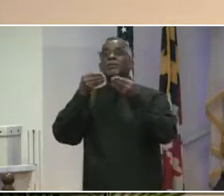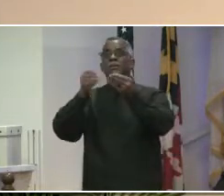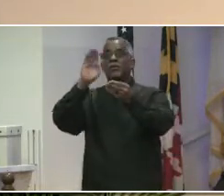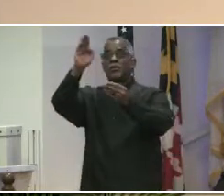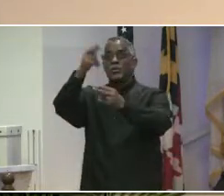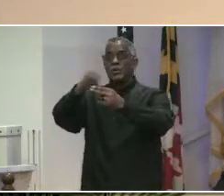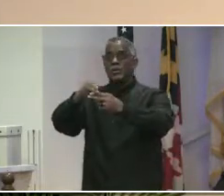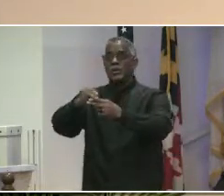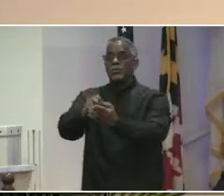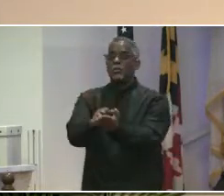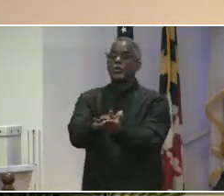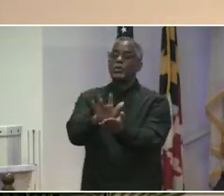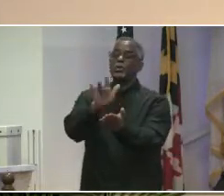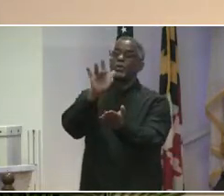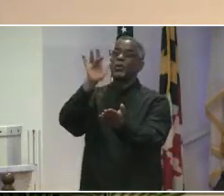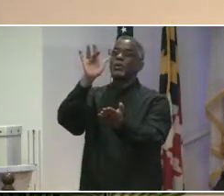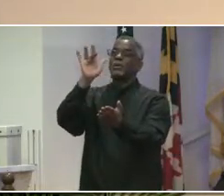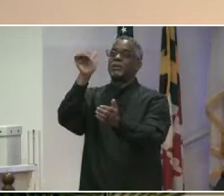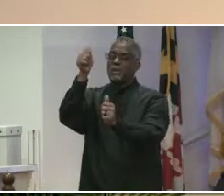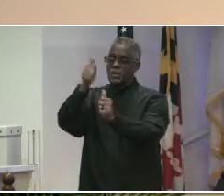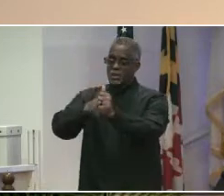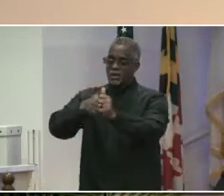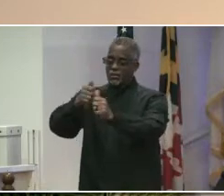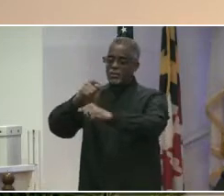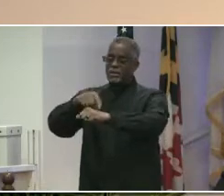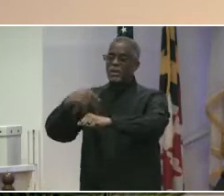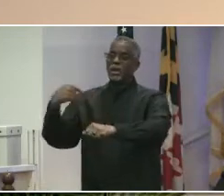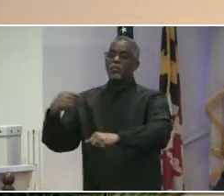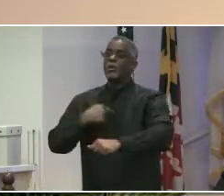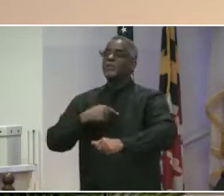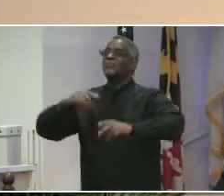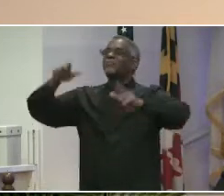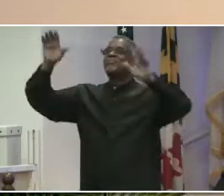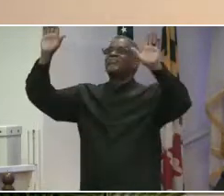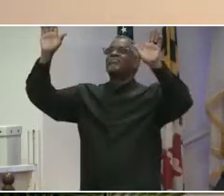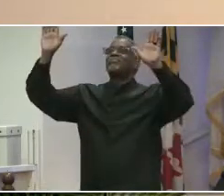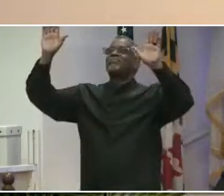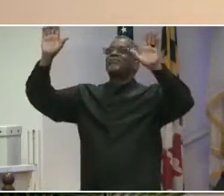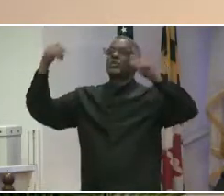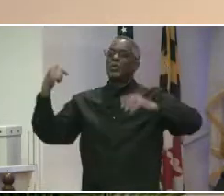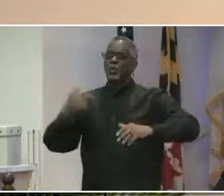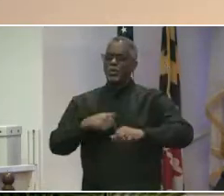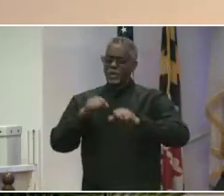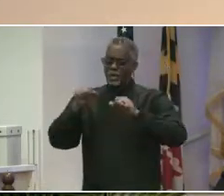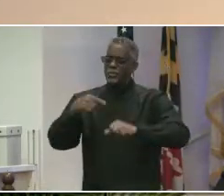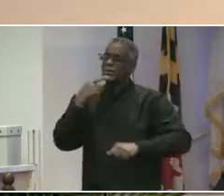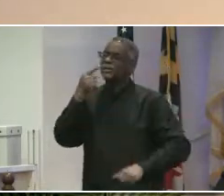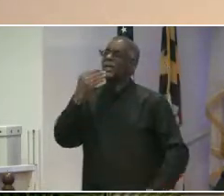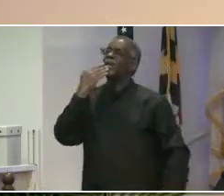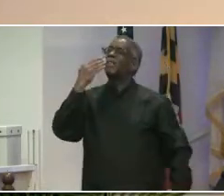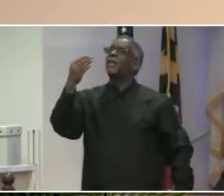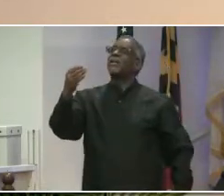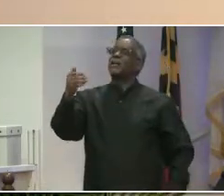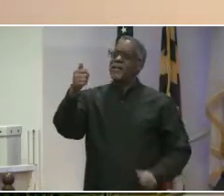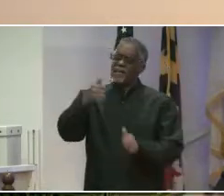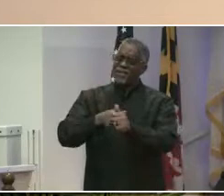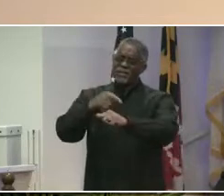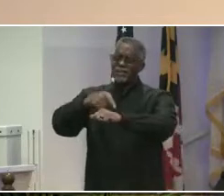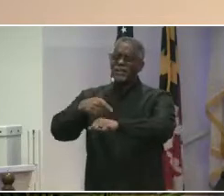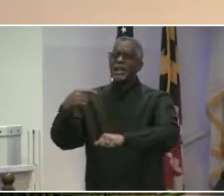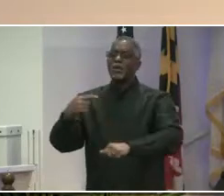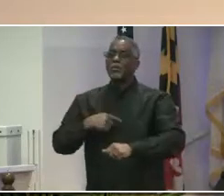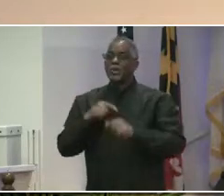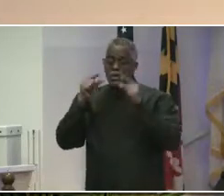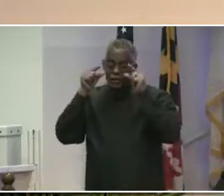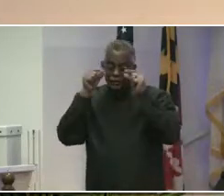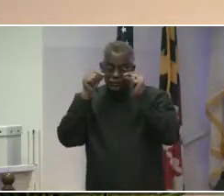the glory. God, every time we lift our hands, we are able to say thank you. God, every time we blink